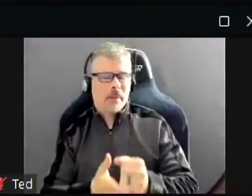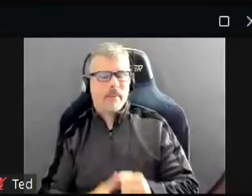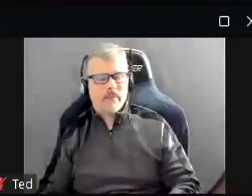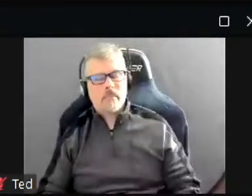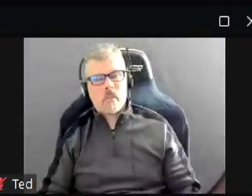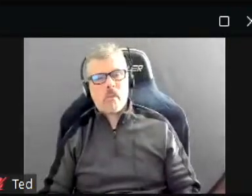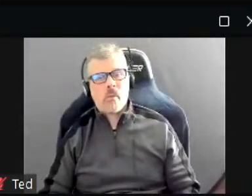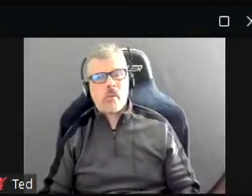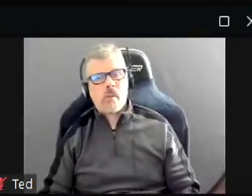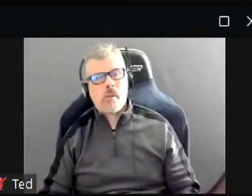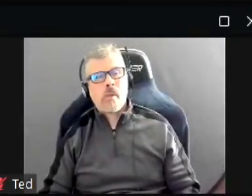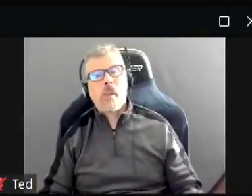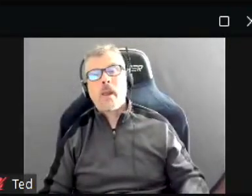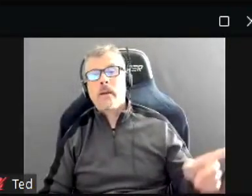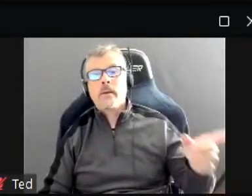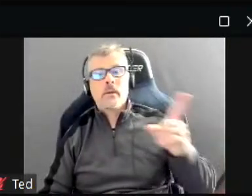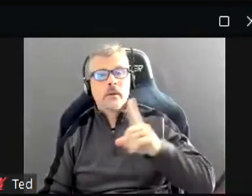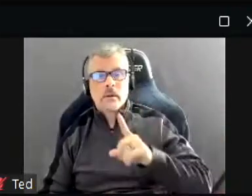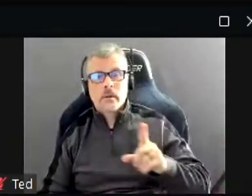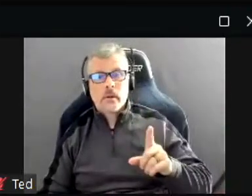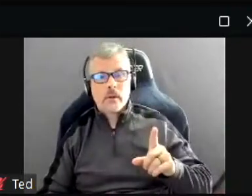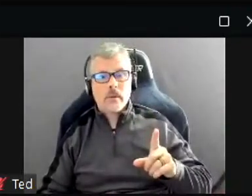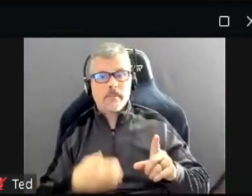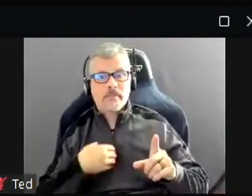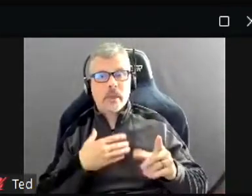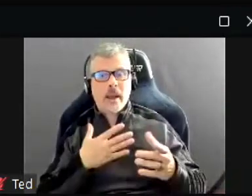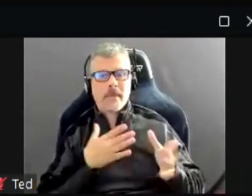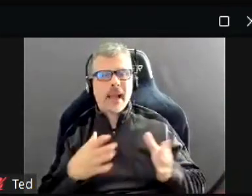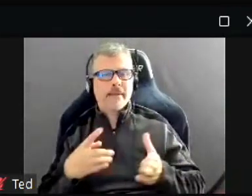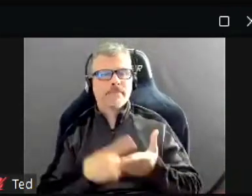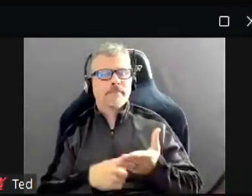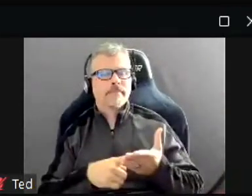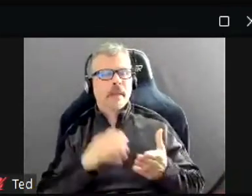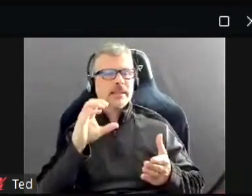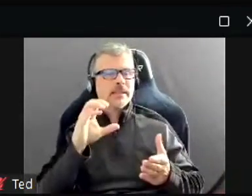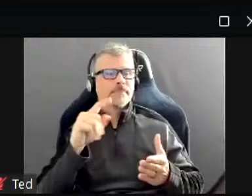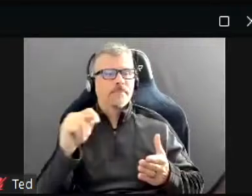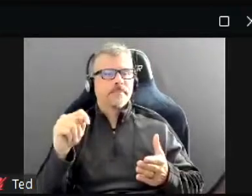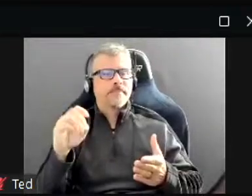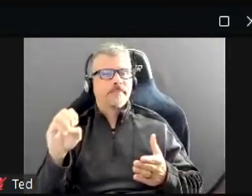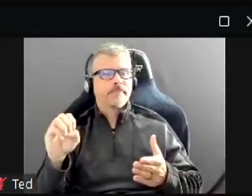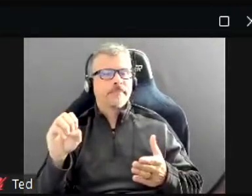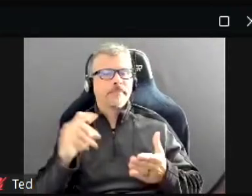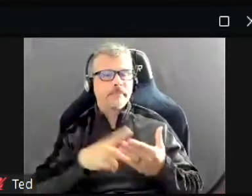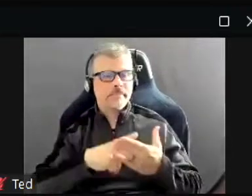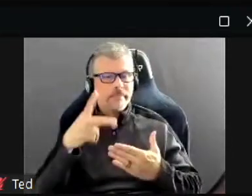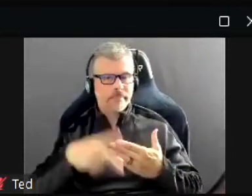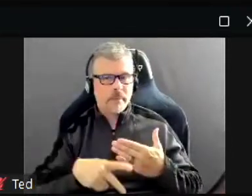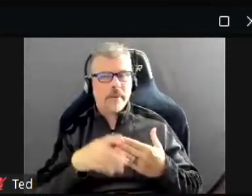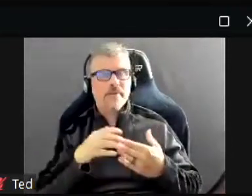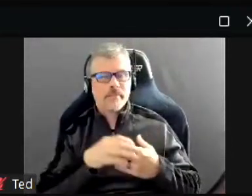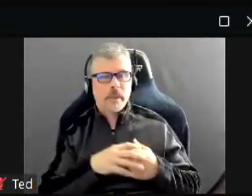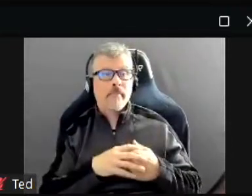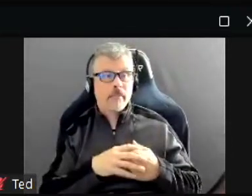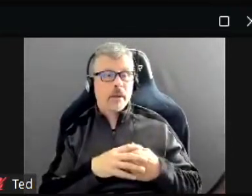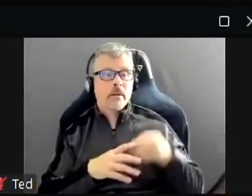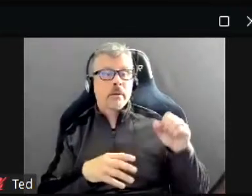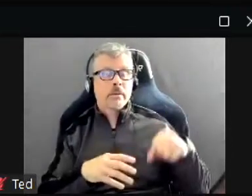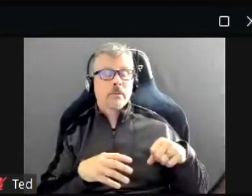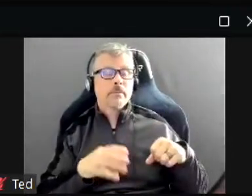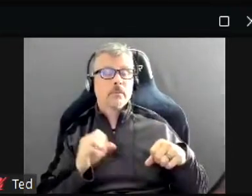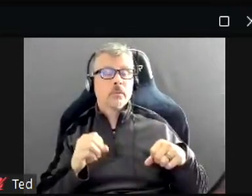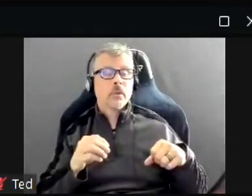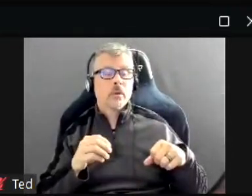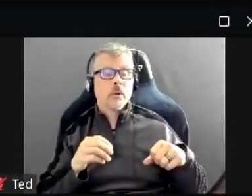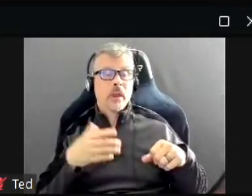I was going to bring up the conversation about the CTE programs as well, because we have, I mean, it's already a